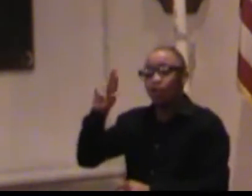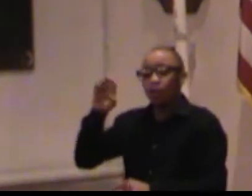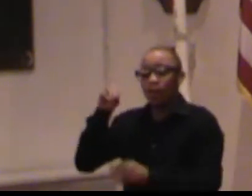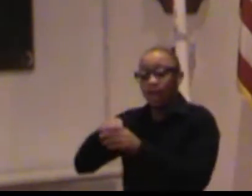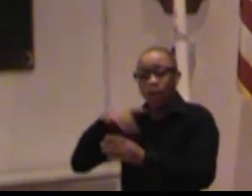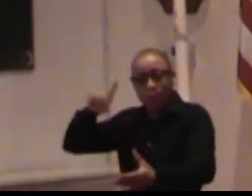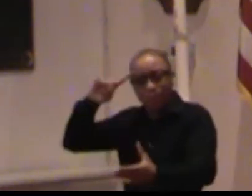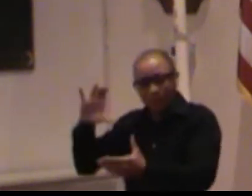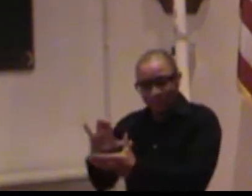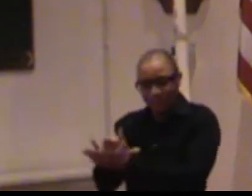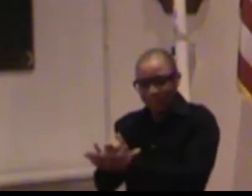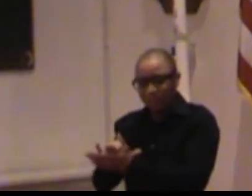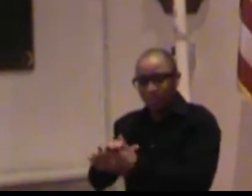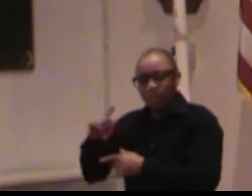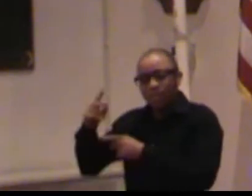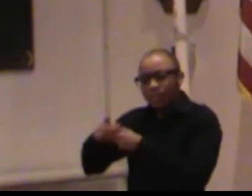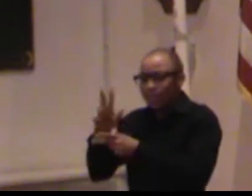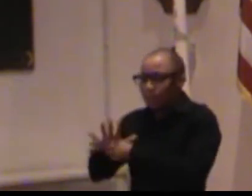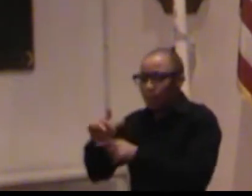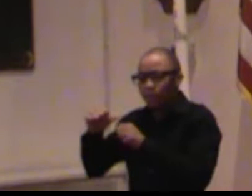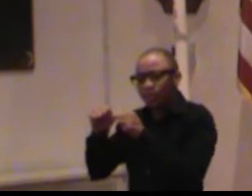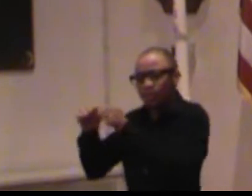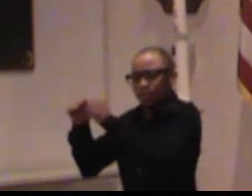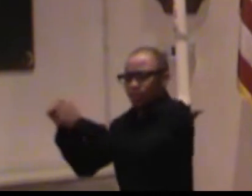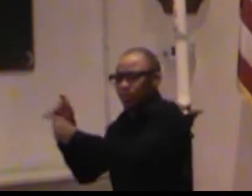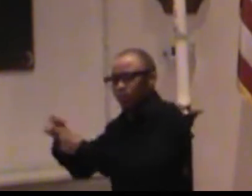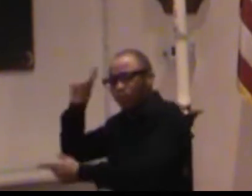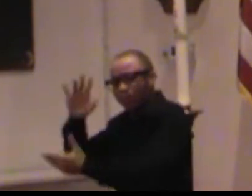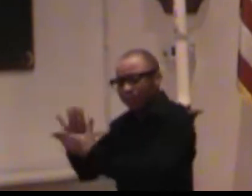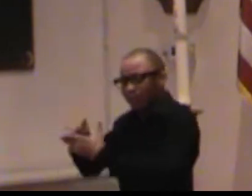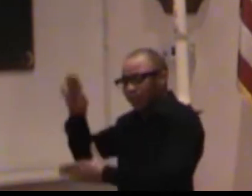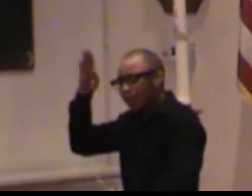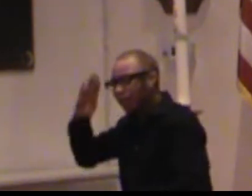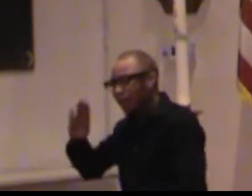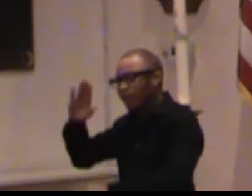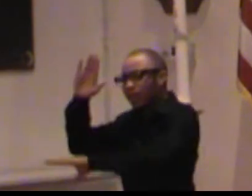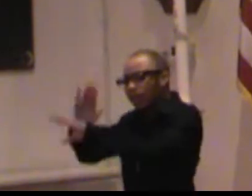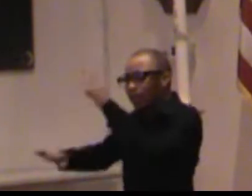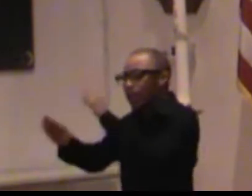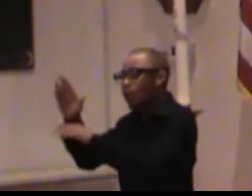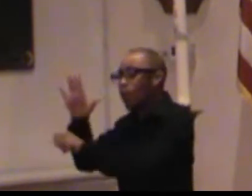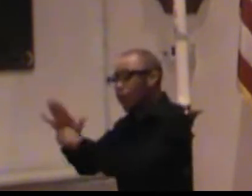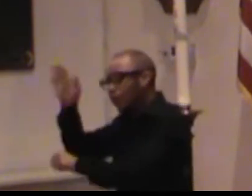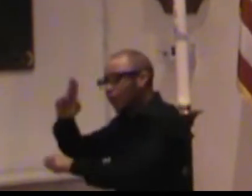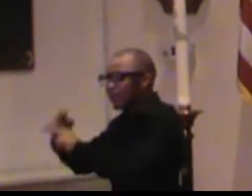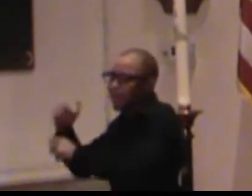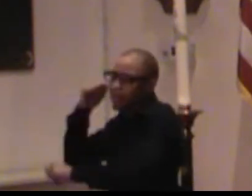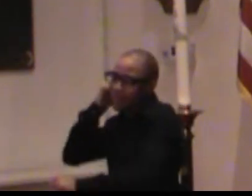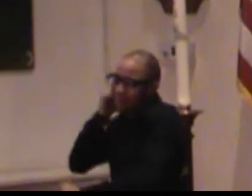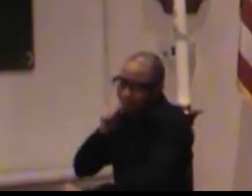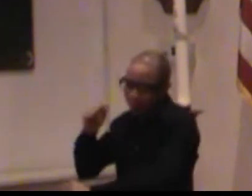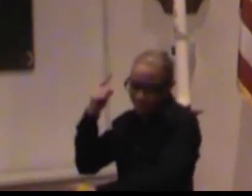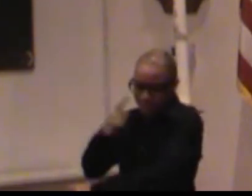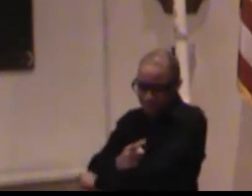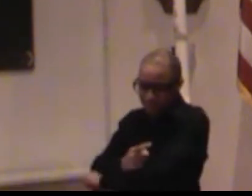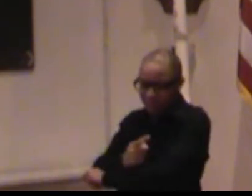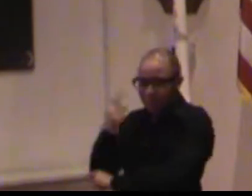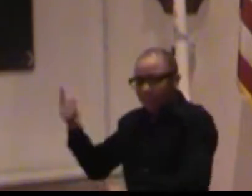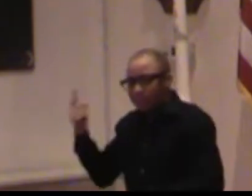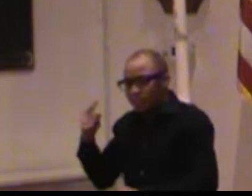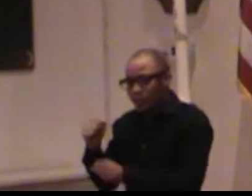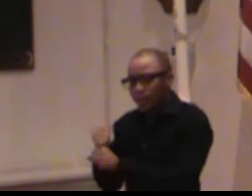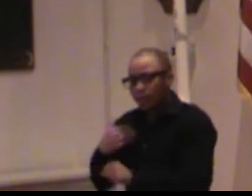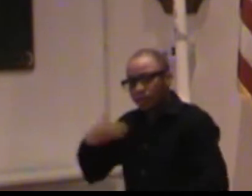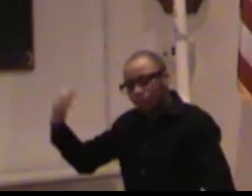and belief that makes us continue to trust in God and call upon God's name each day. There is something that makes